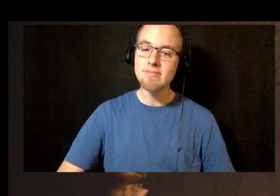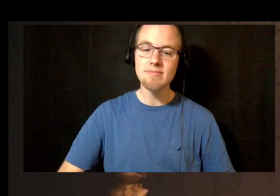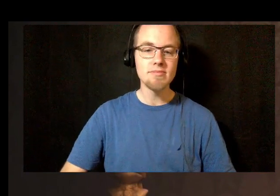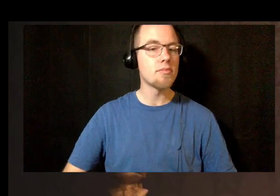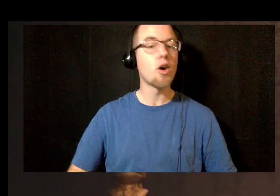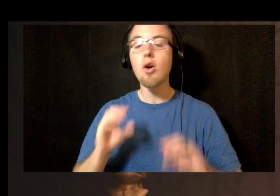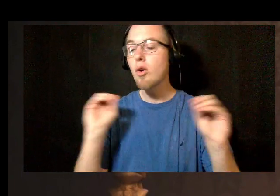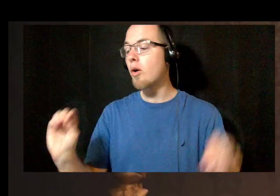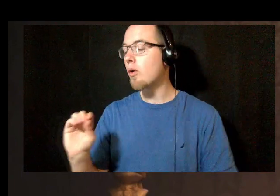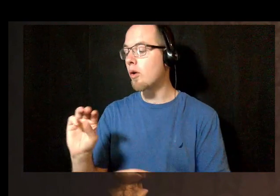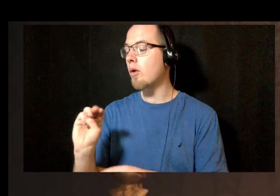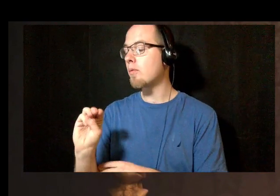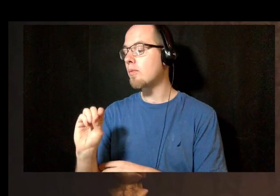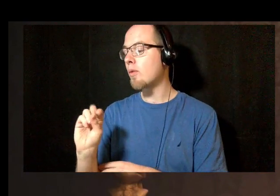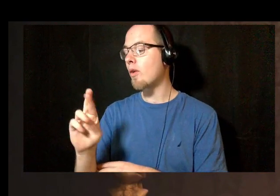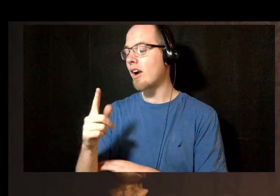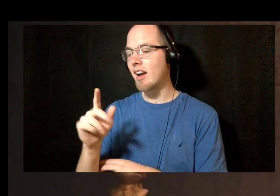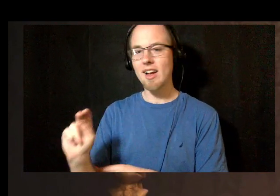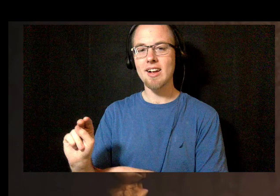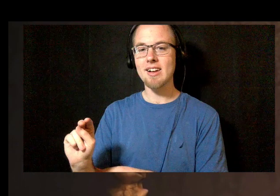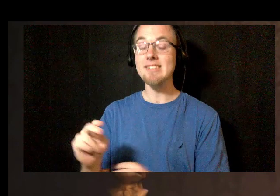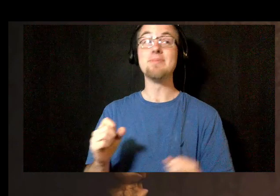is no Morgan.